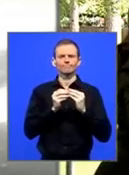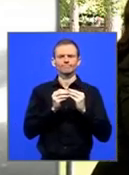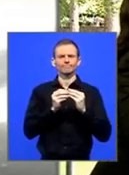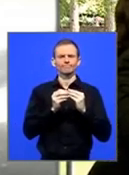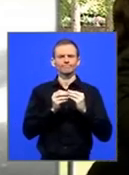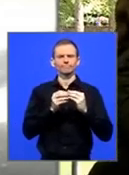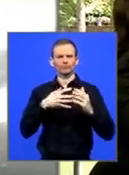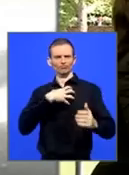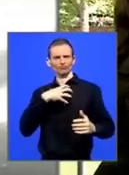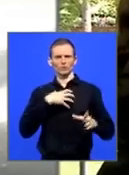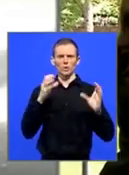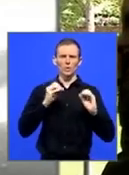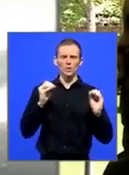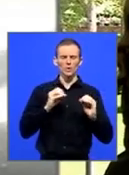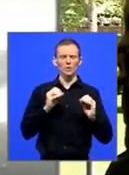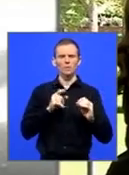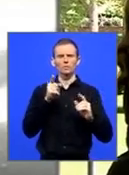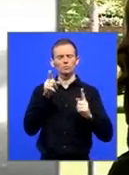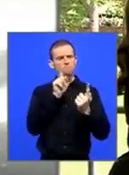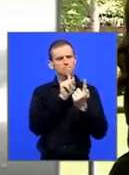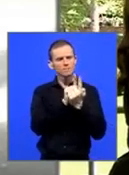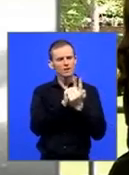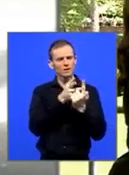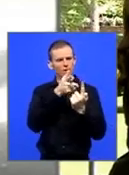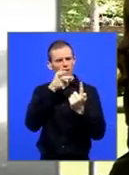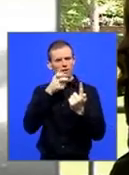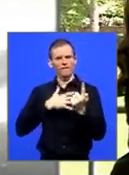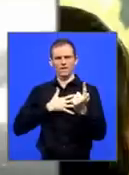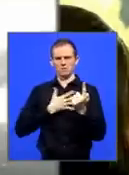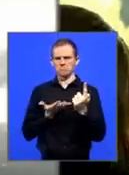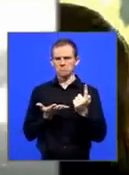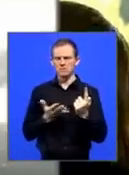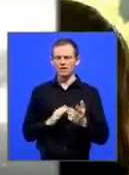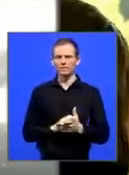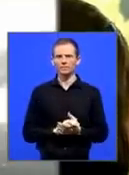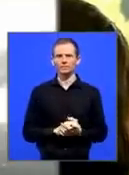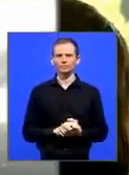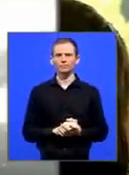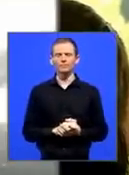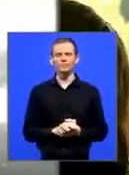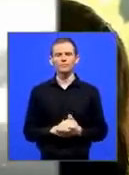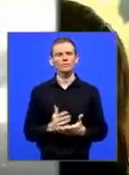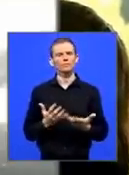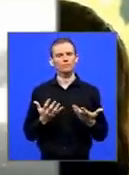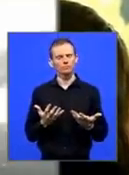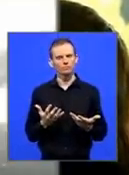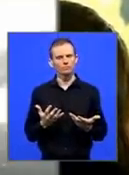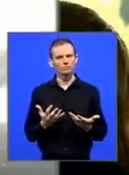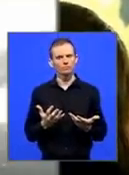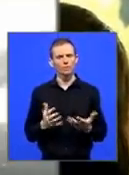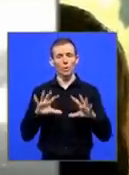about you that struck him, that struck you about him? Well, looking at the world, I have to